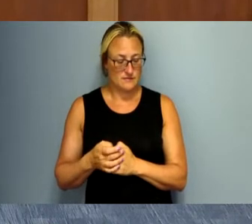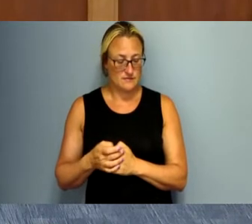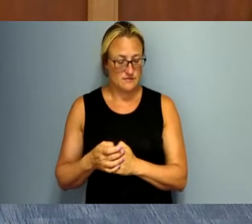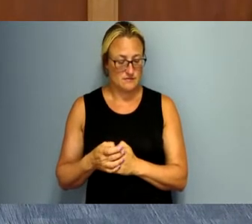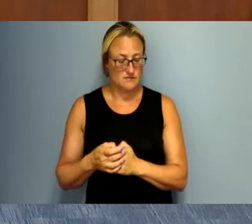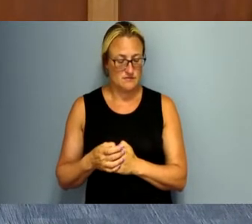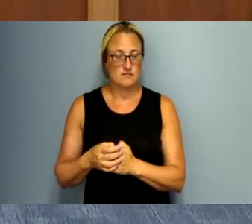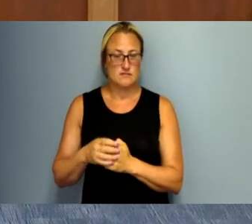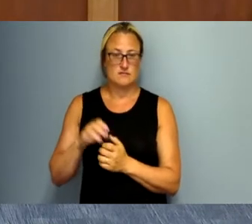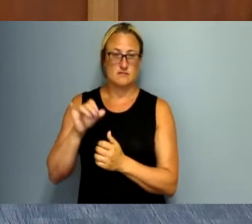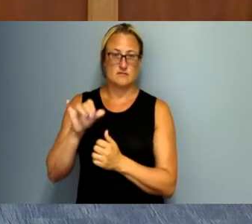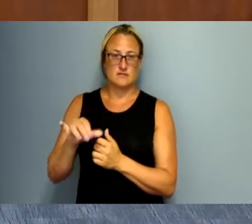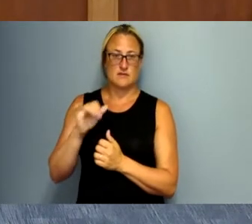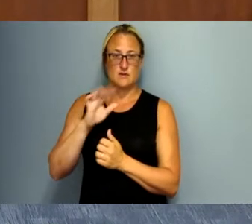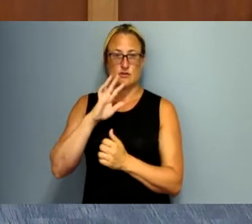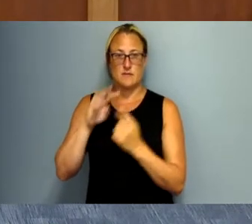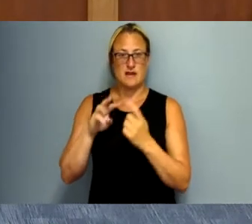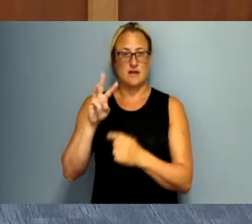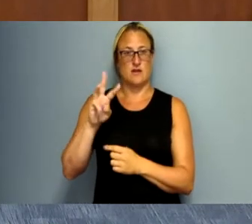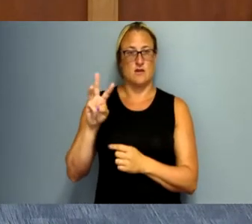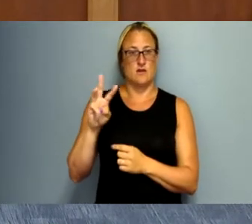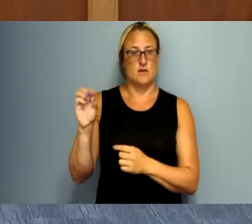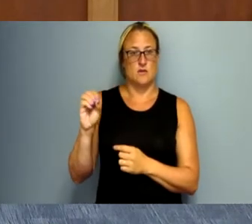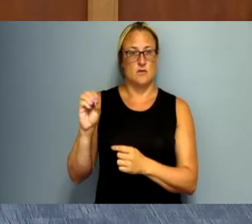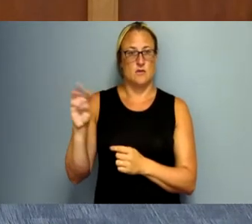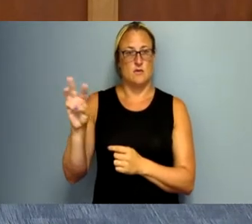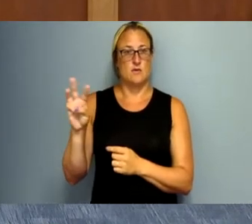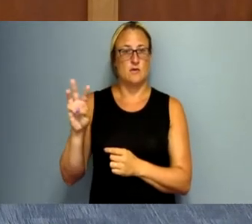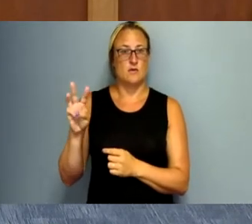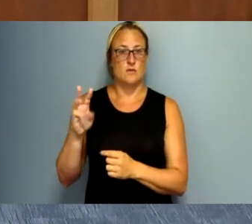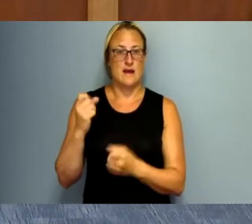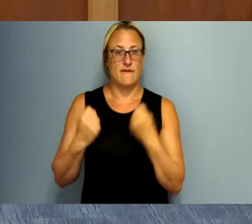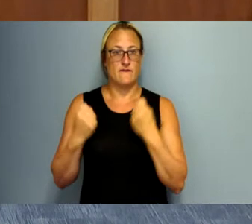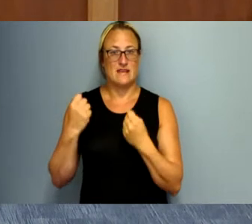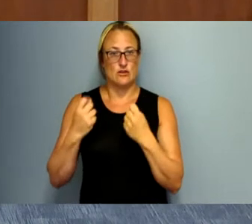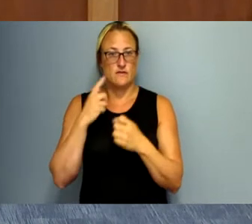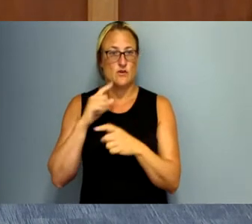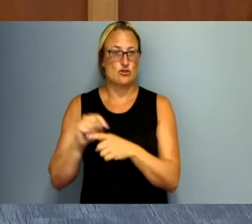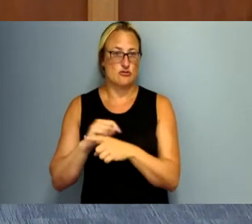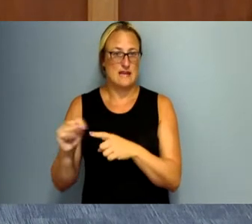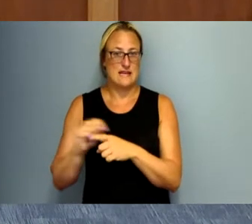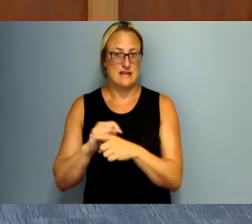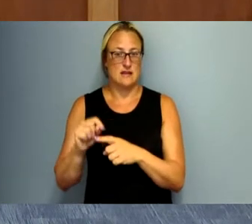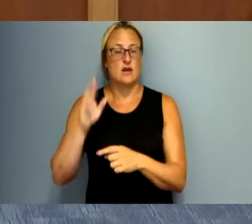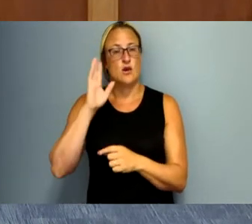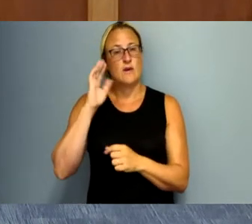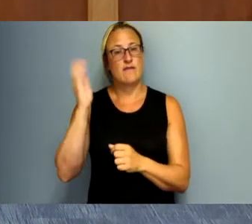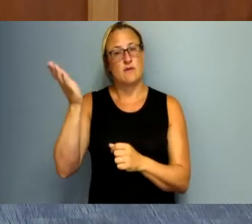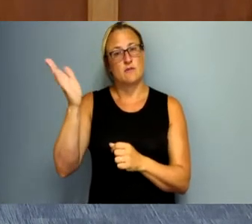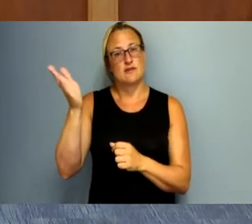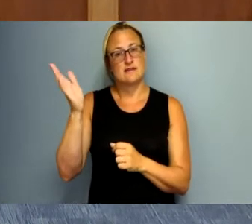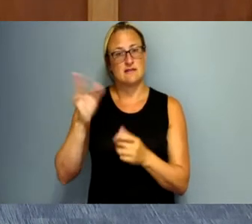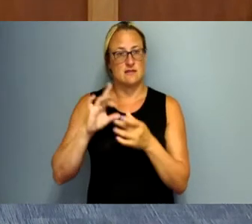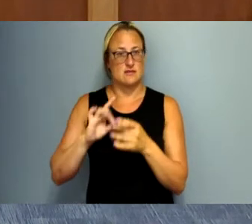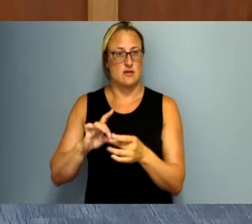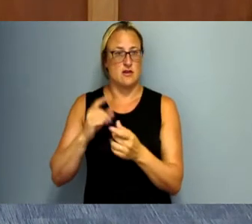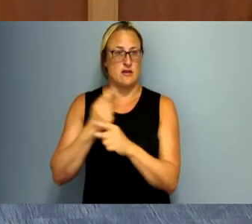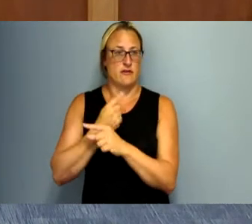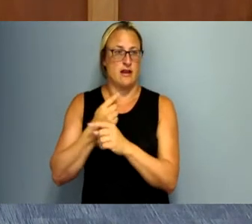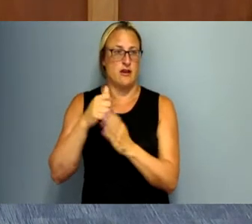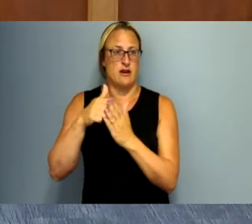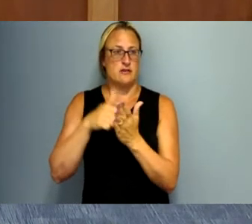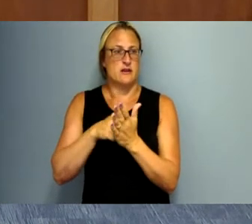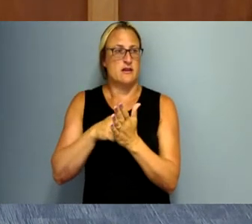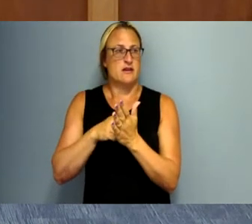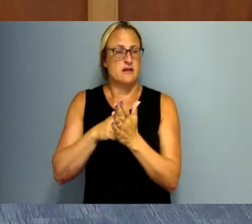Yeah, that's what I was mentioning. That's what I was referencing, the vehicle for training. We're gonna have a presentation about that under regular agenda. So in